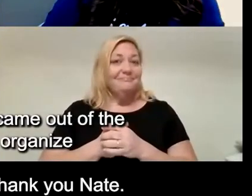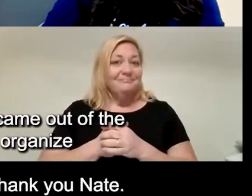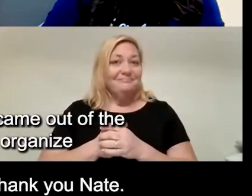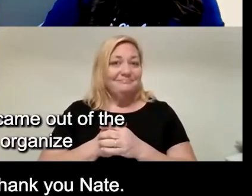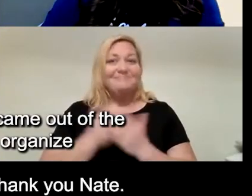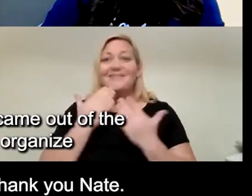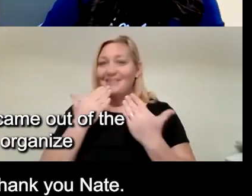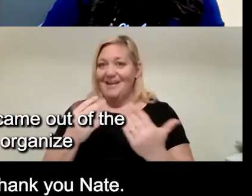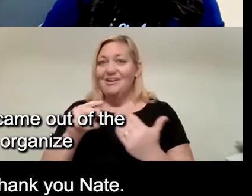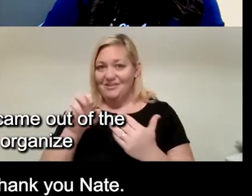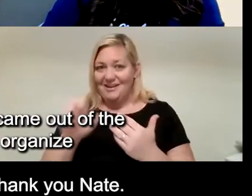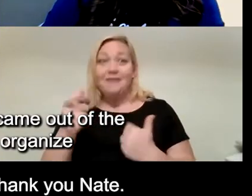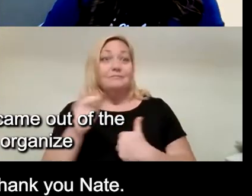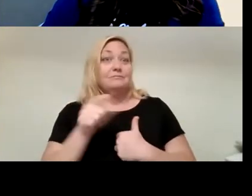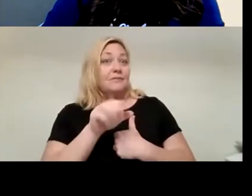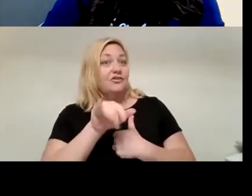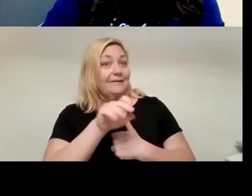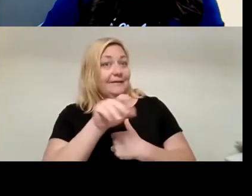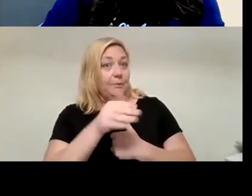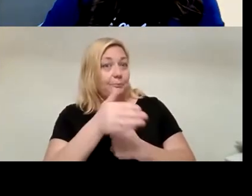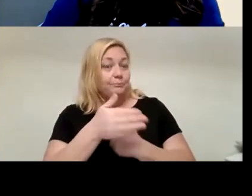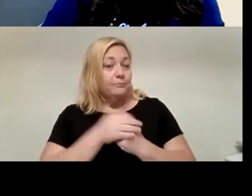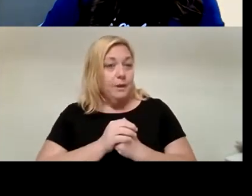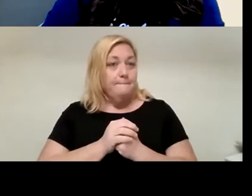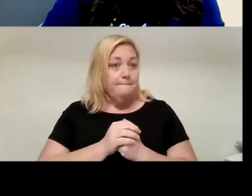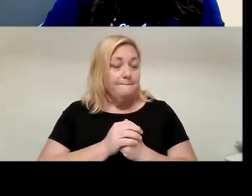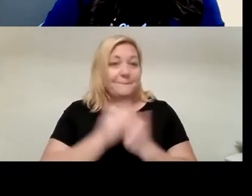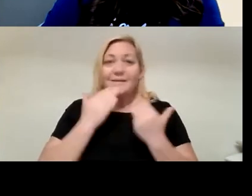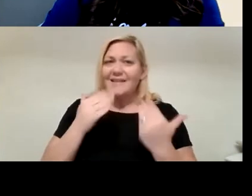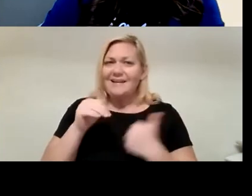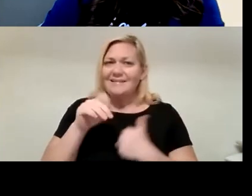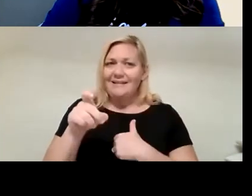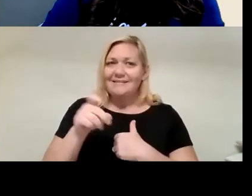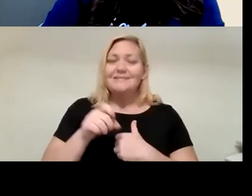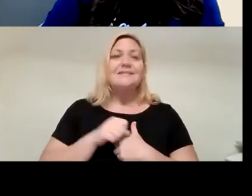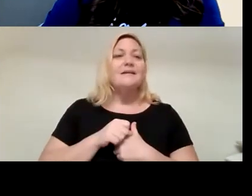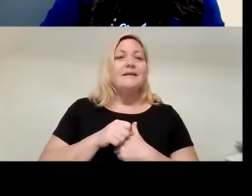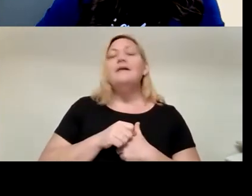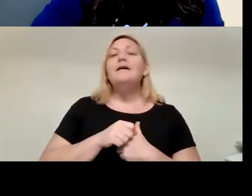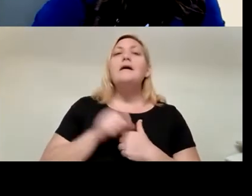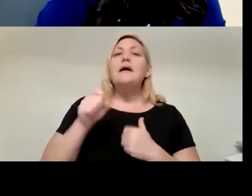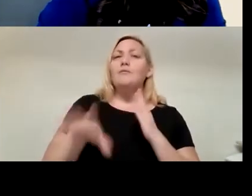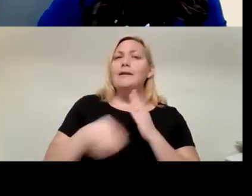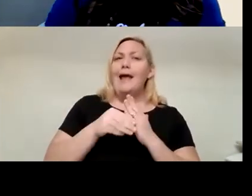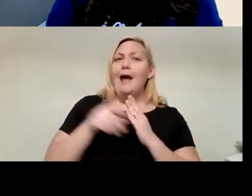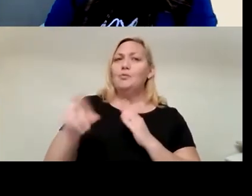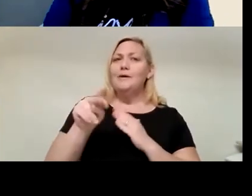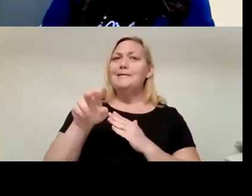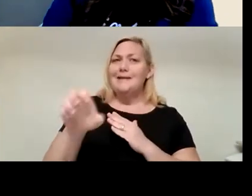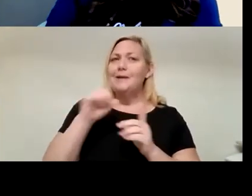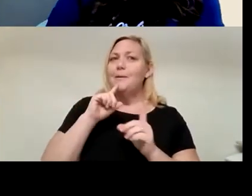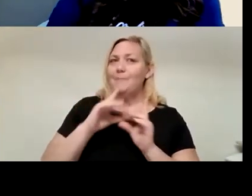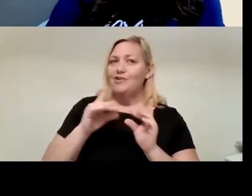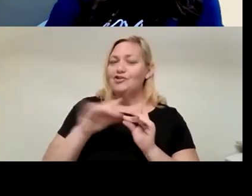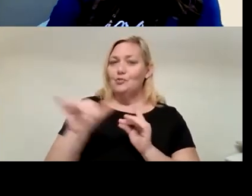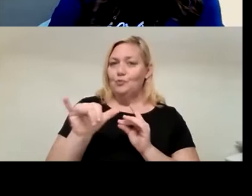Great, thank you. Thank you, Nate. Jessica? Thanks, Alex. Just add on to what Nate mentioned as